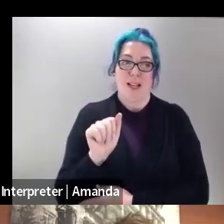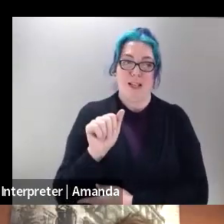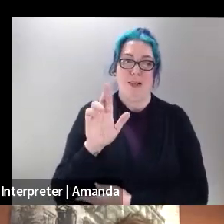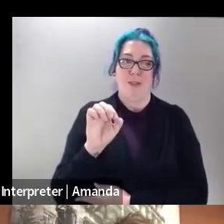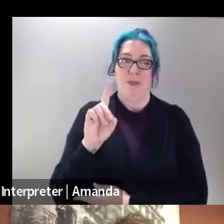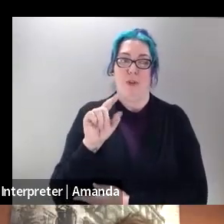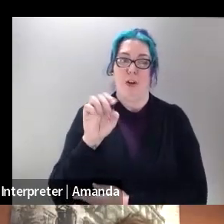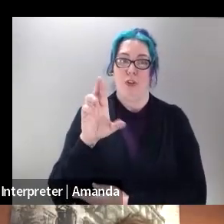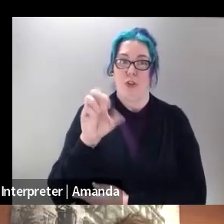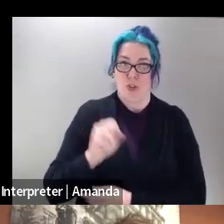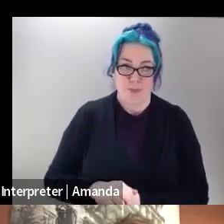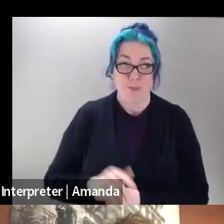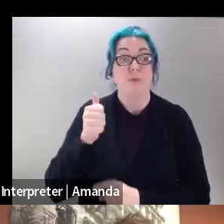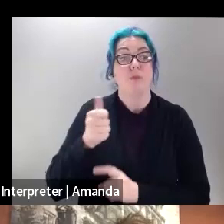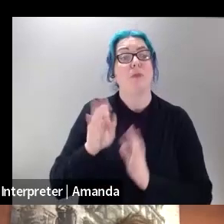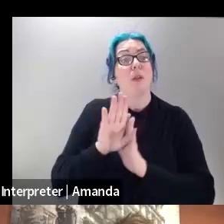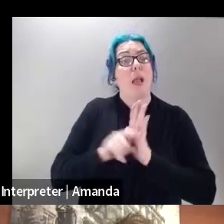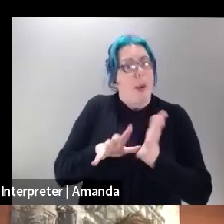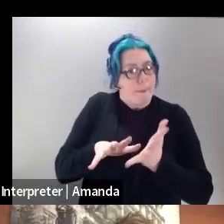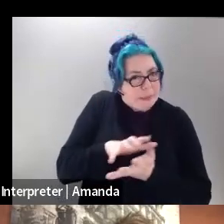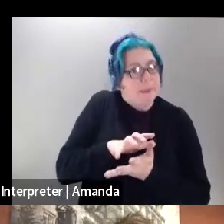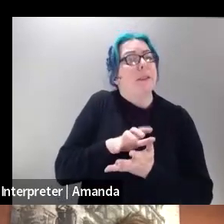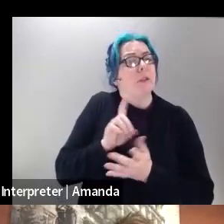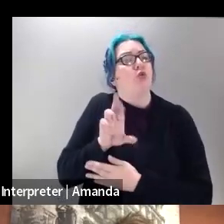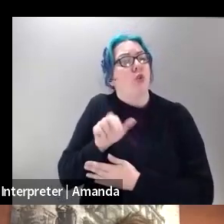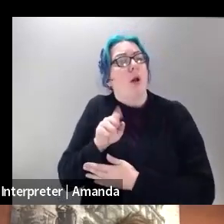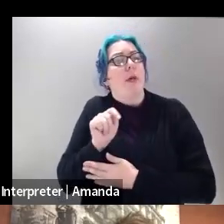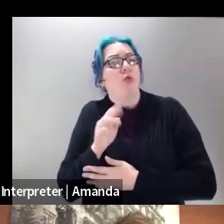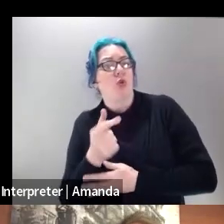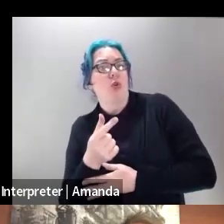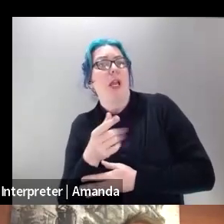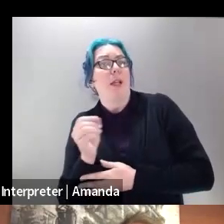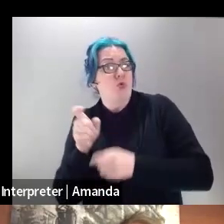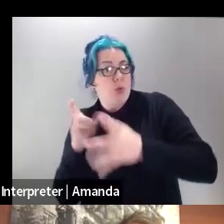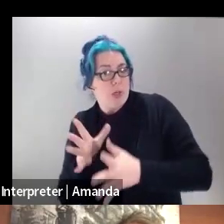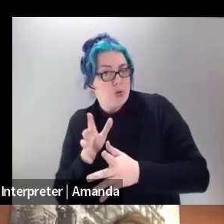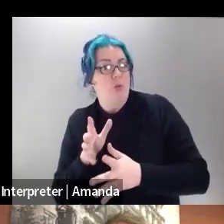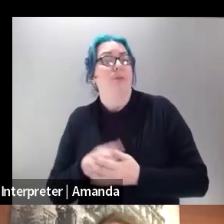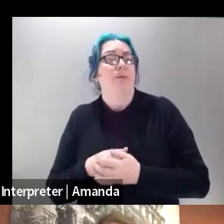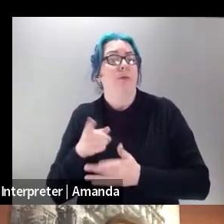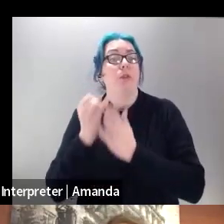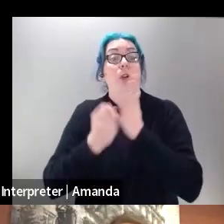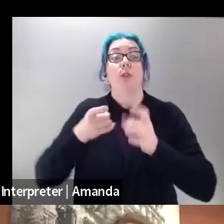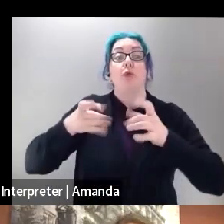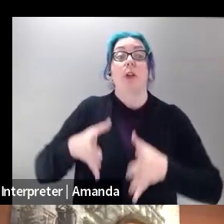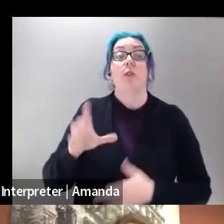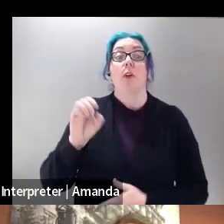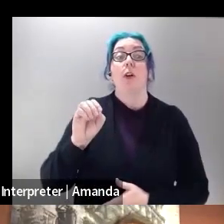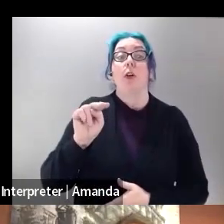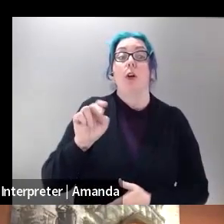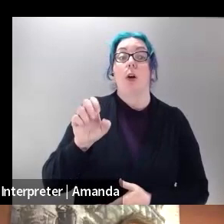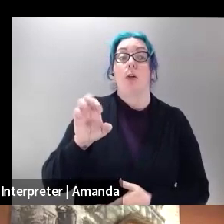Theater in Edmonton. She is also the director of the Arts Trek program at